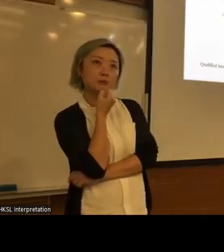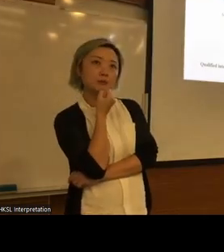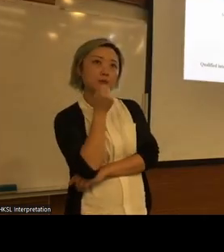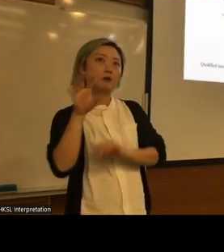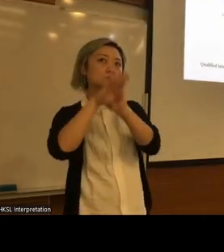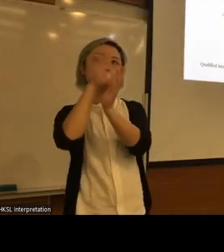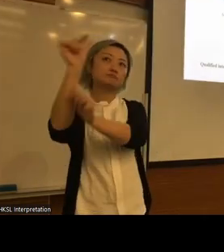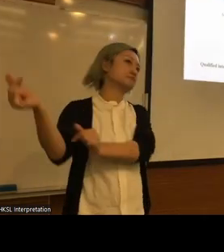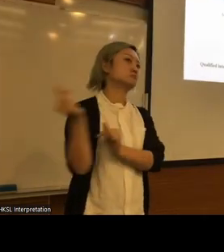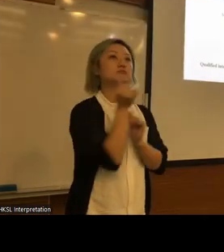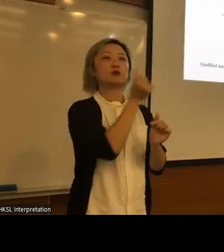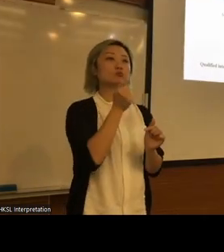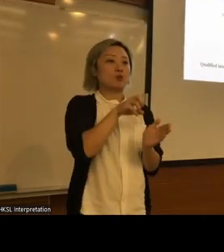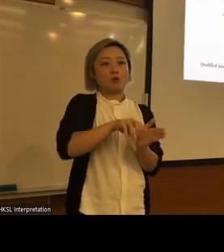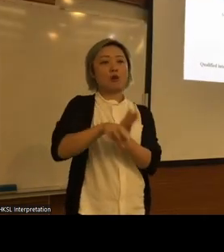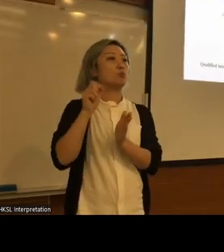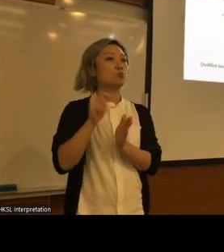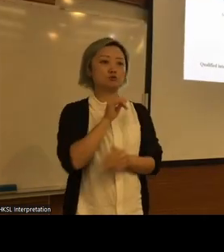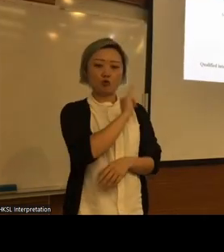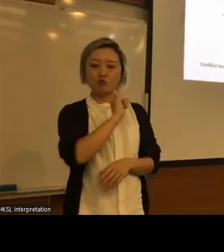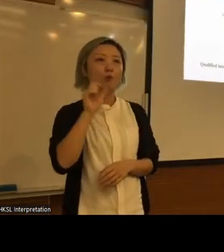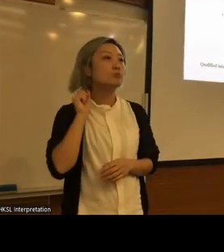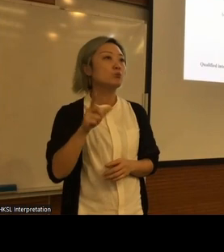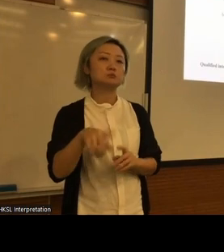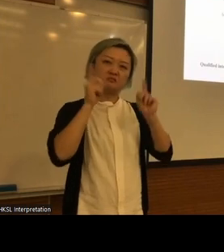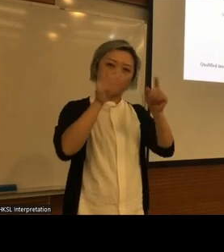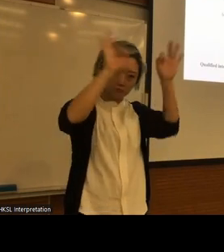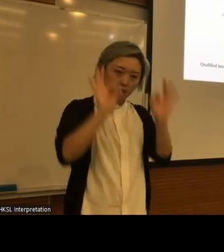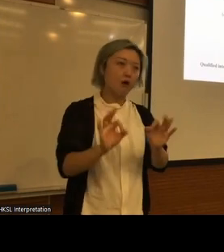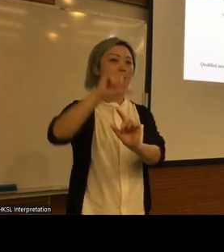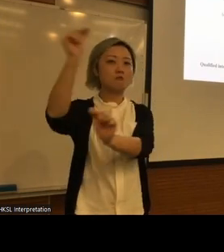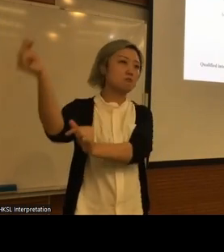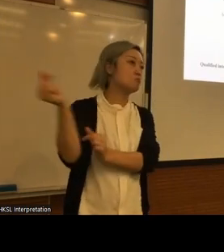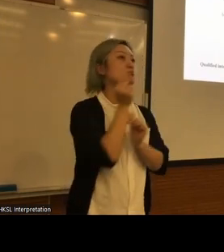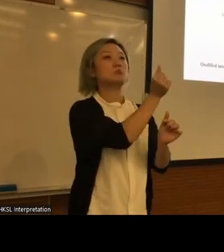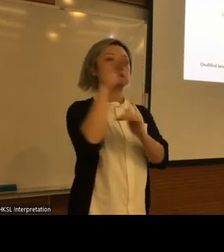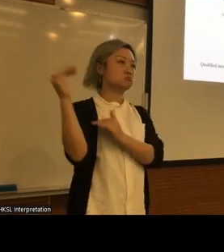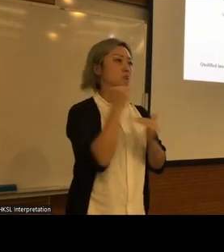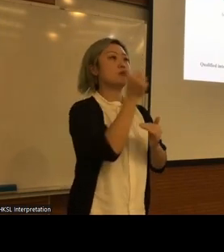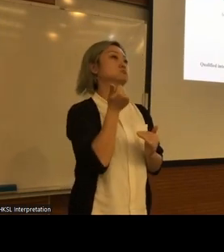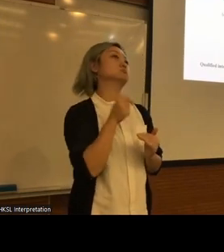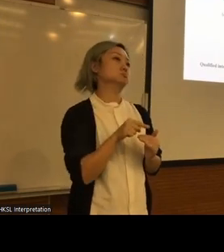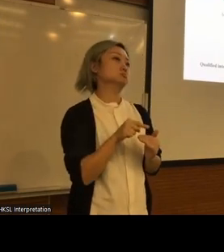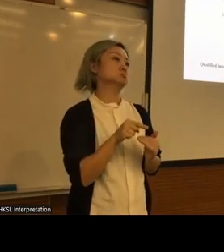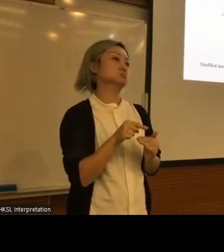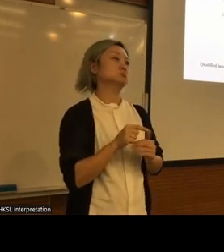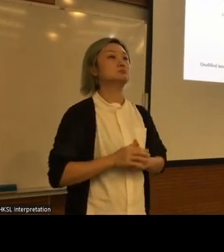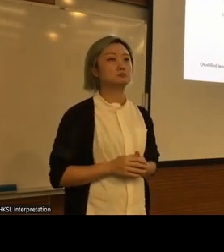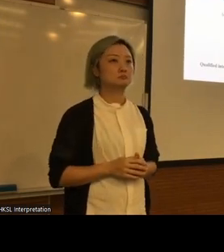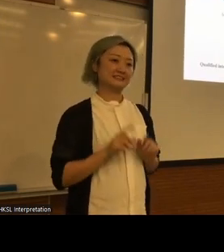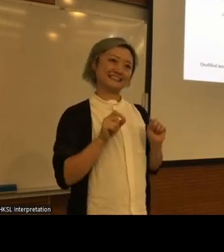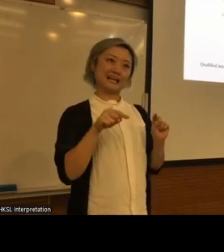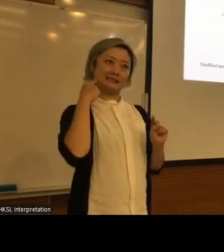speech flawlessly. Perfect accuracy, 100%, excellent language quality.